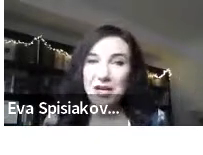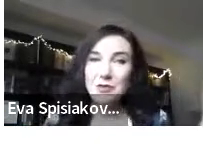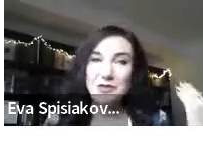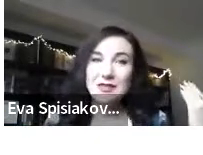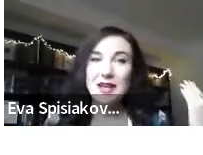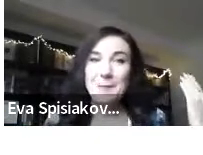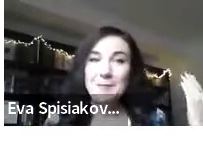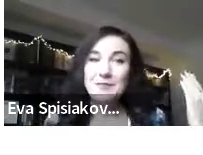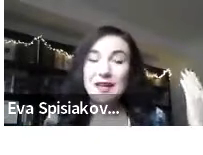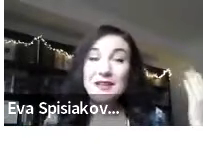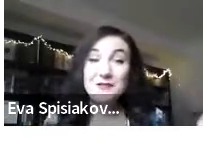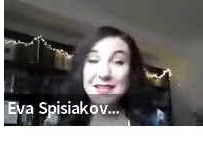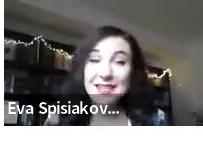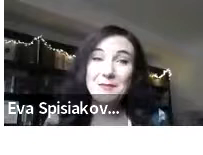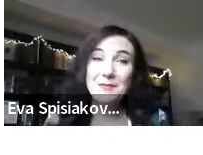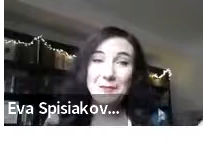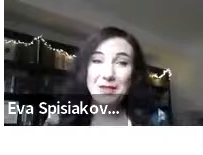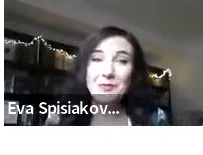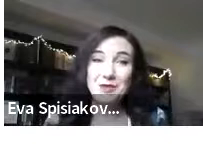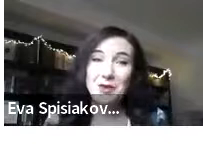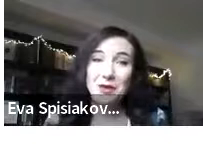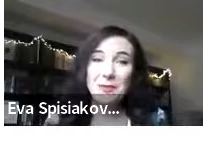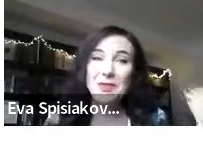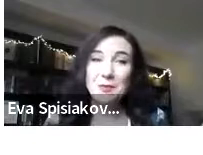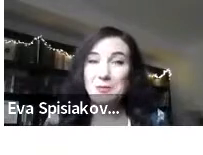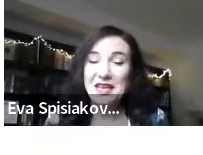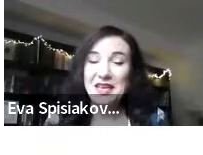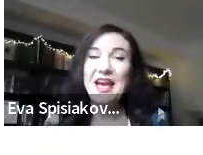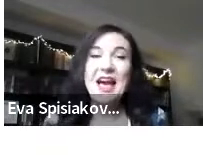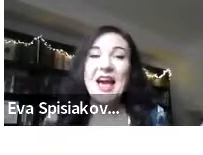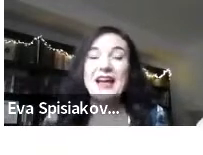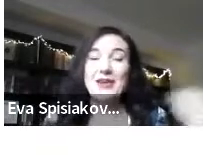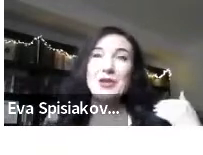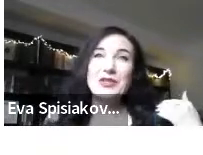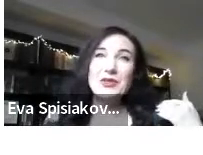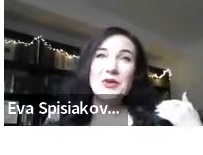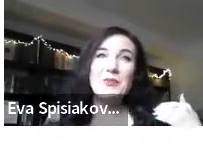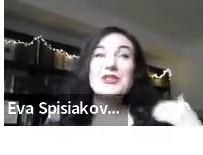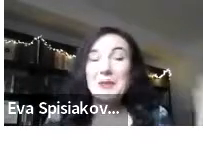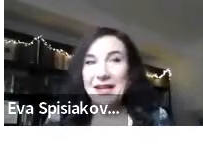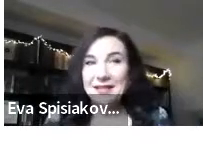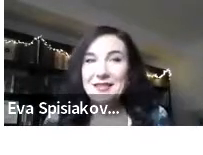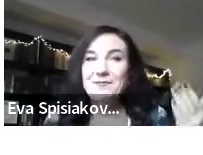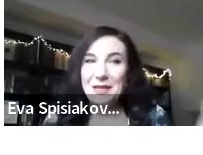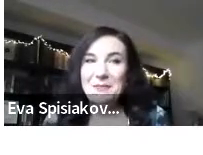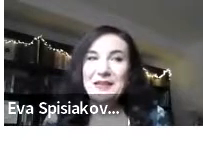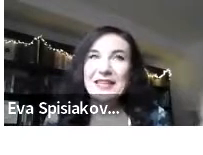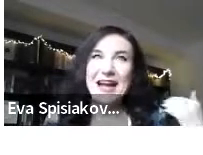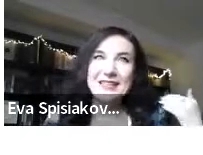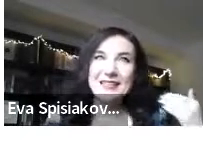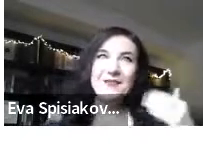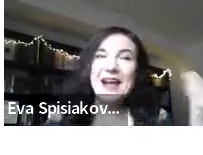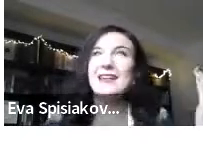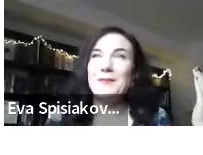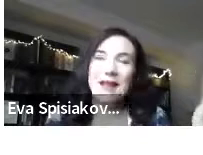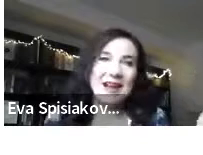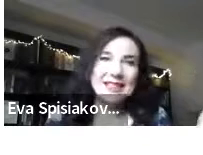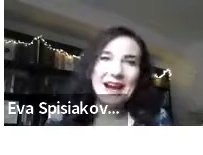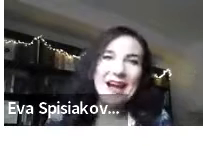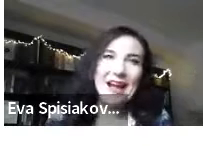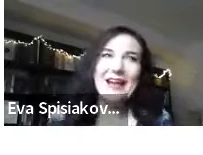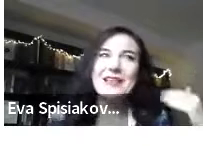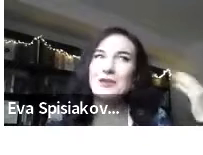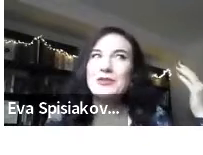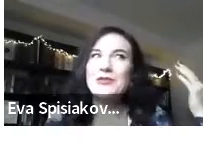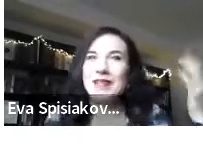carbon footprint was invented by British Petroleum, so BP, in order to persuade people that the fact that the